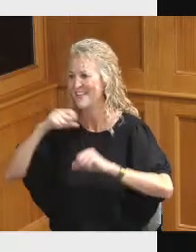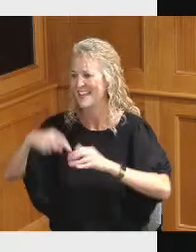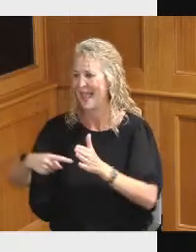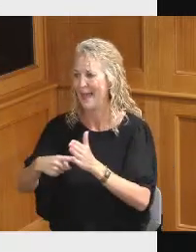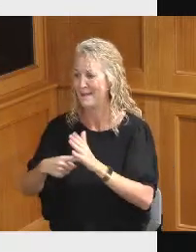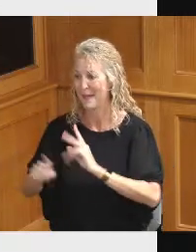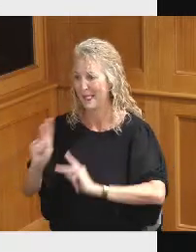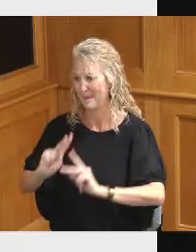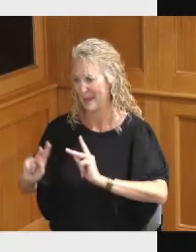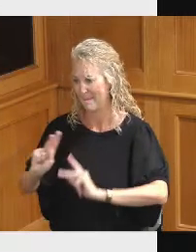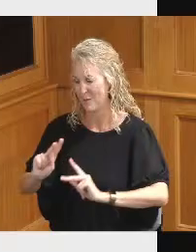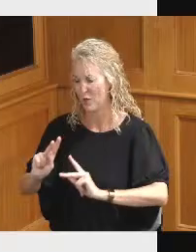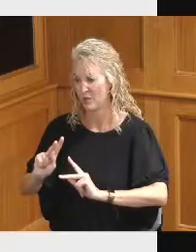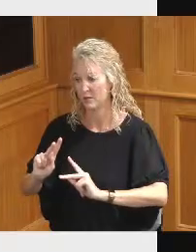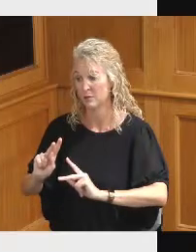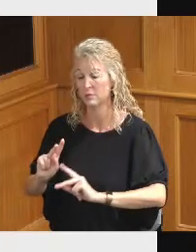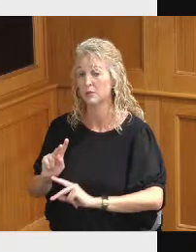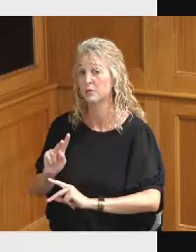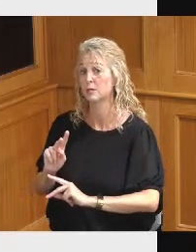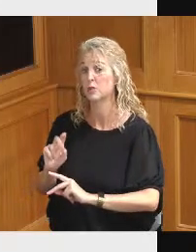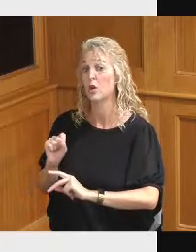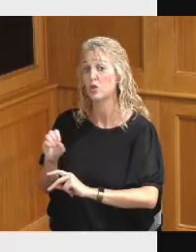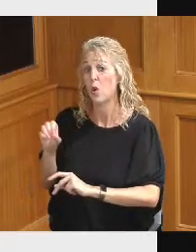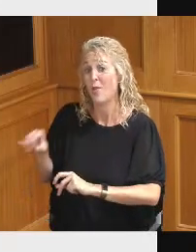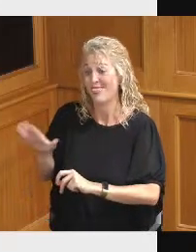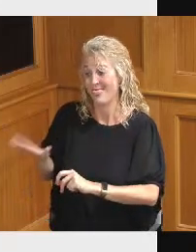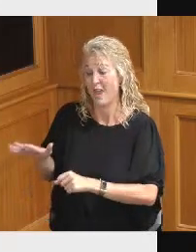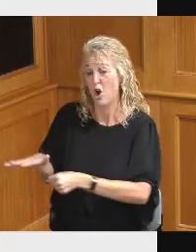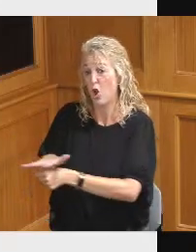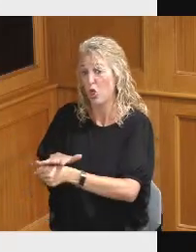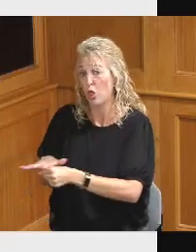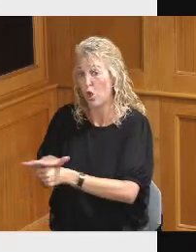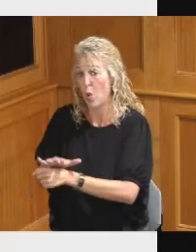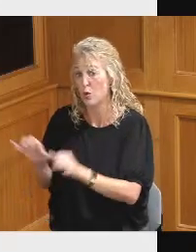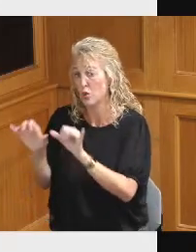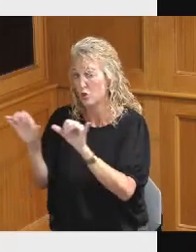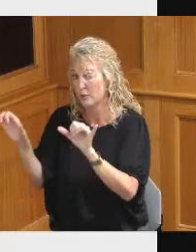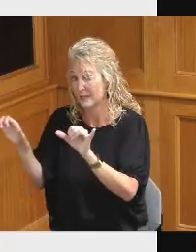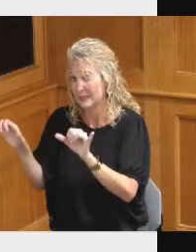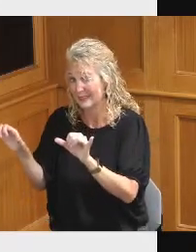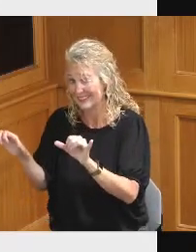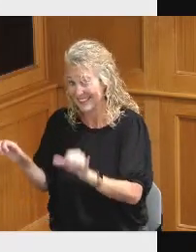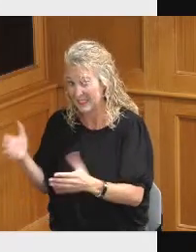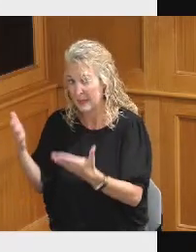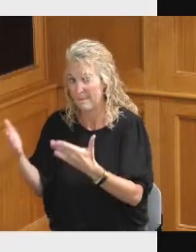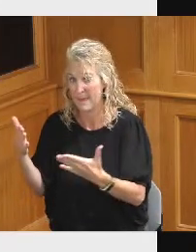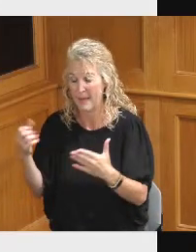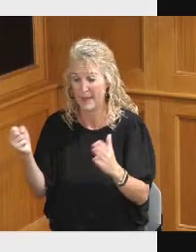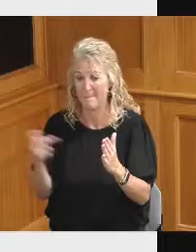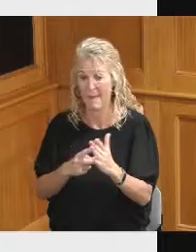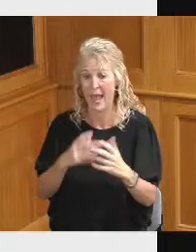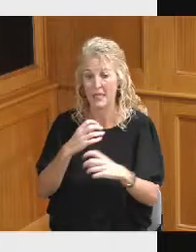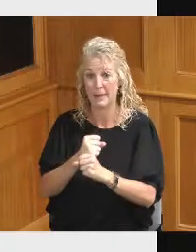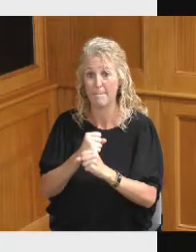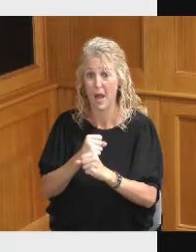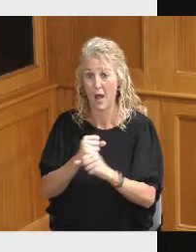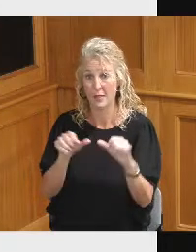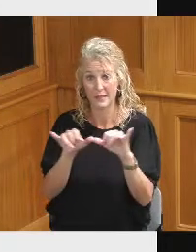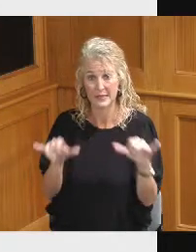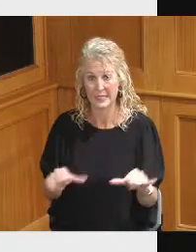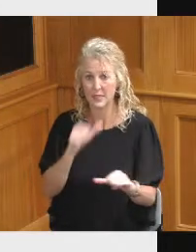take stormwater out of their local system. So it may end up putting it back into the combined system off their